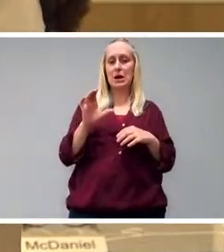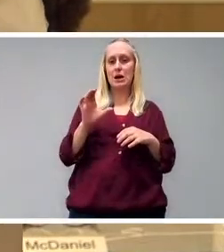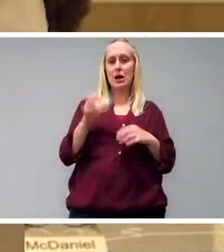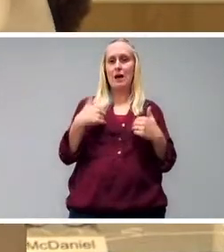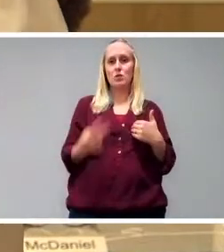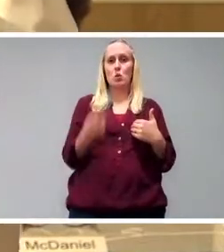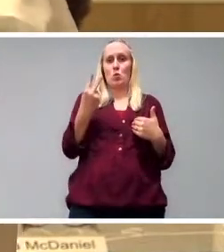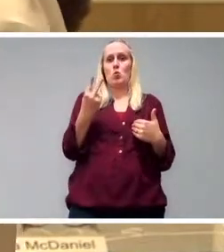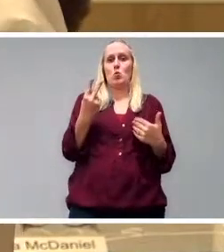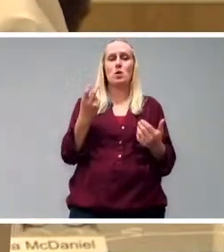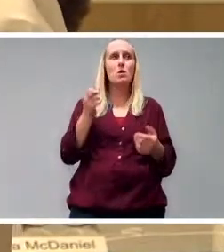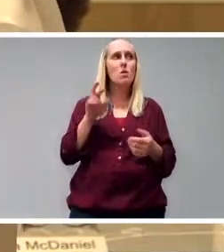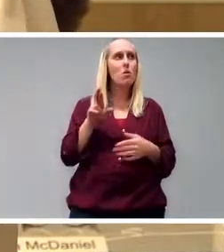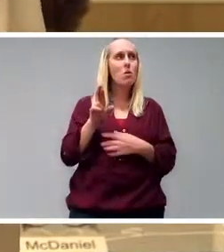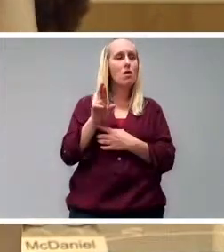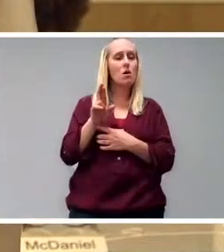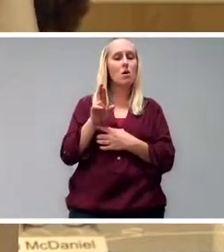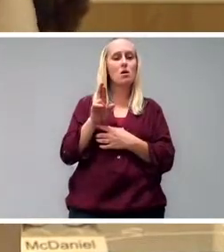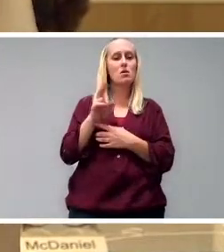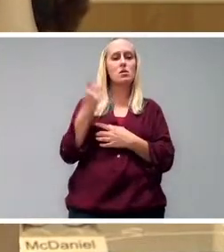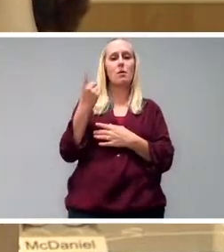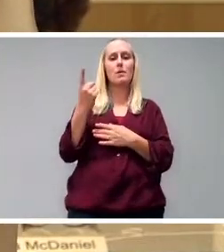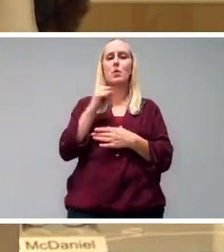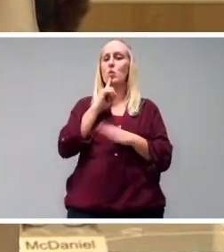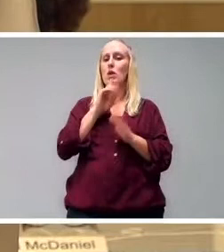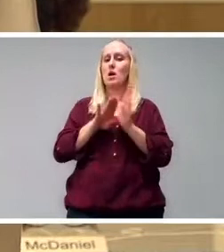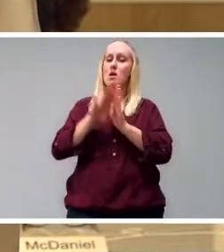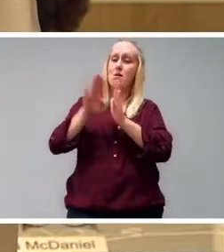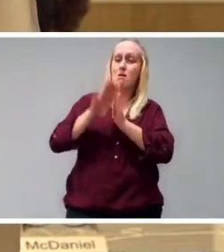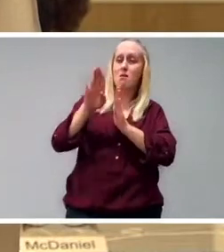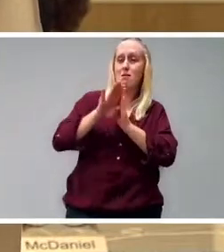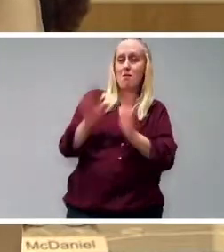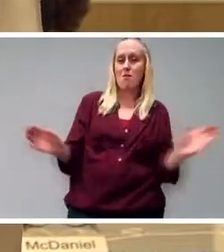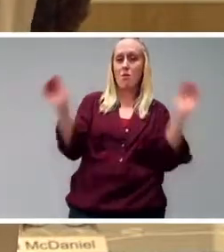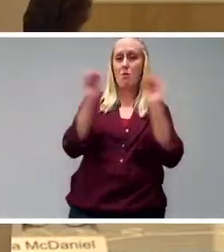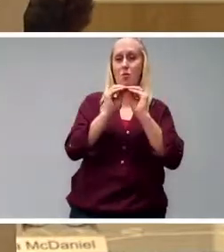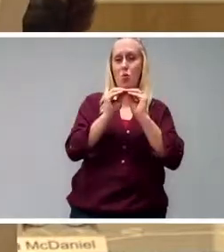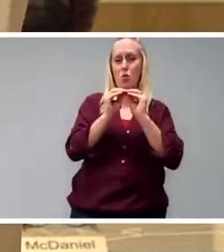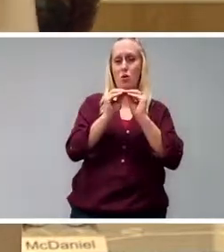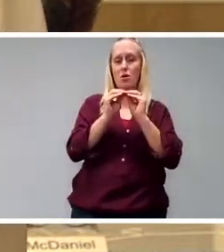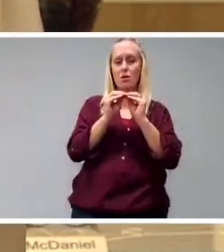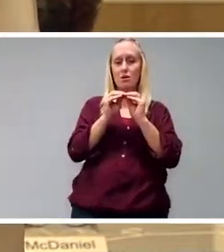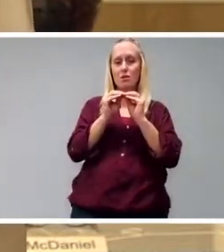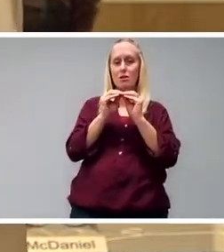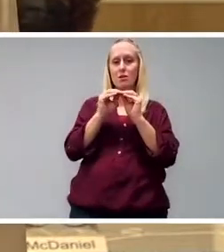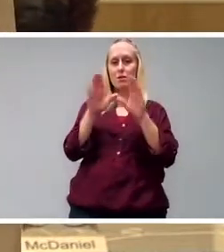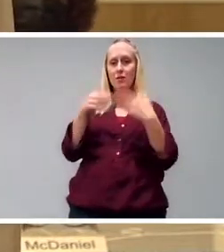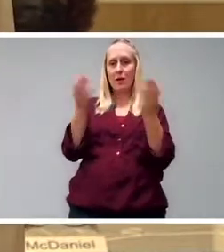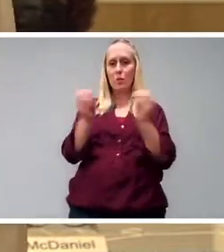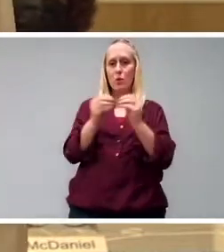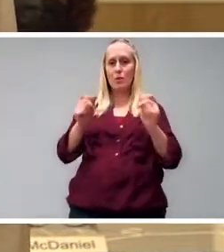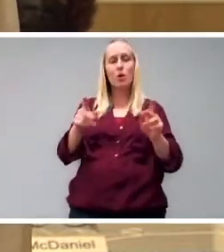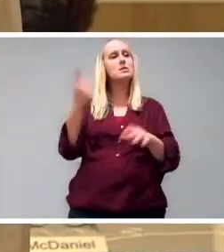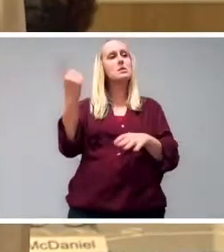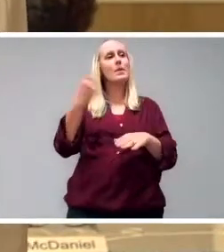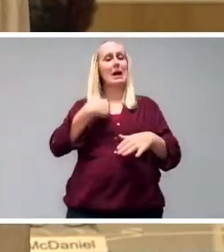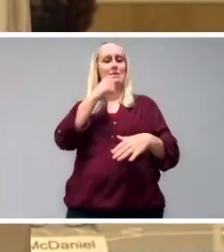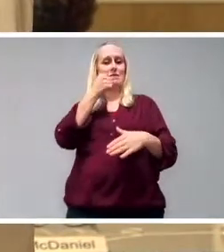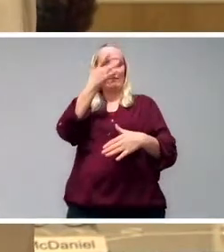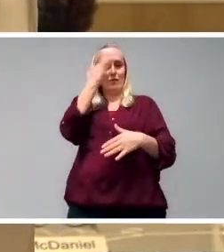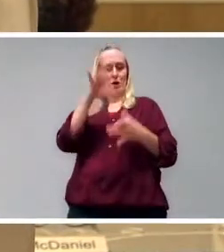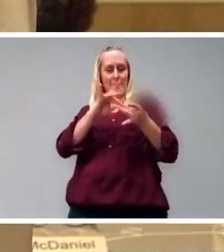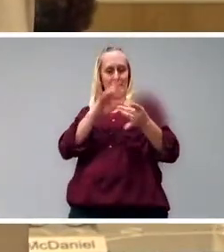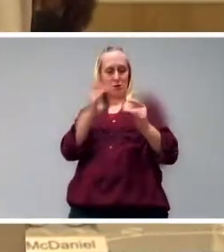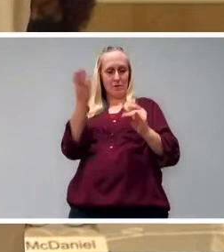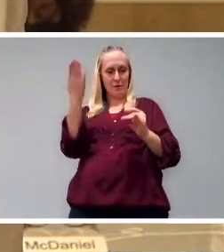or just, it'd be something that really grows in our programs. I think that'd be an amazing opportunity, and something I didn't touch before that Gia kind of